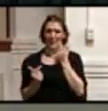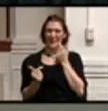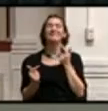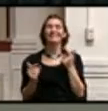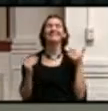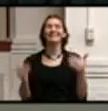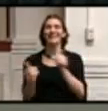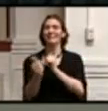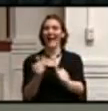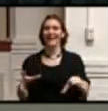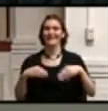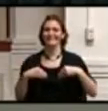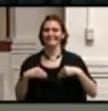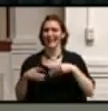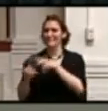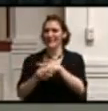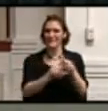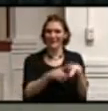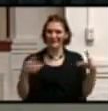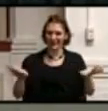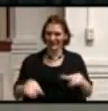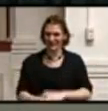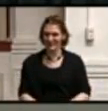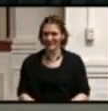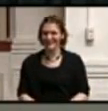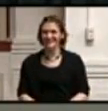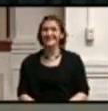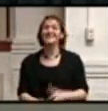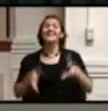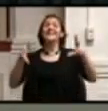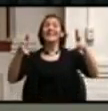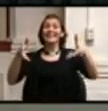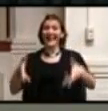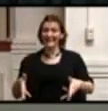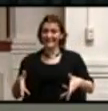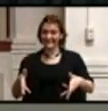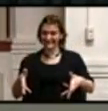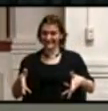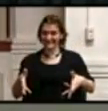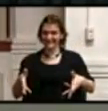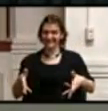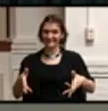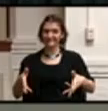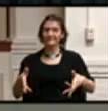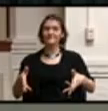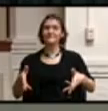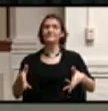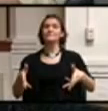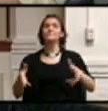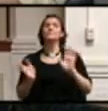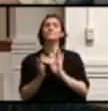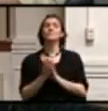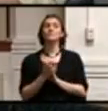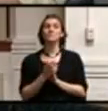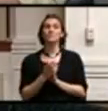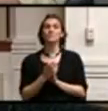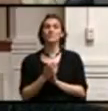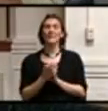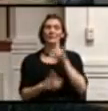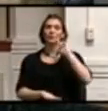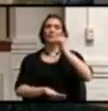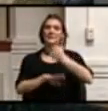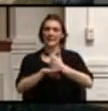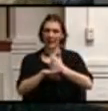That carries 4-0. And then the only remaining matters on the agenda is to set